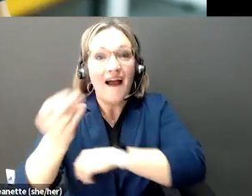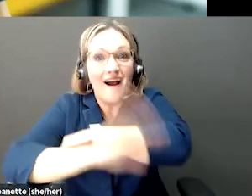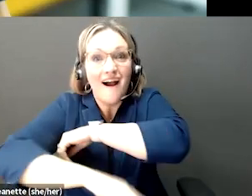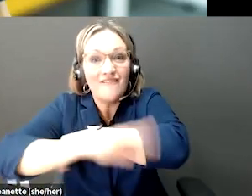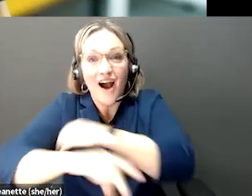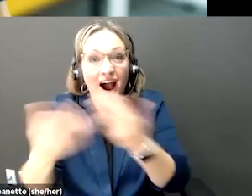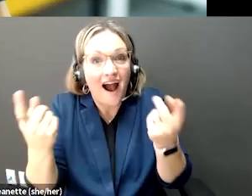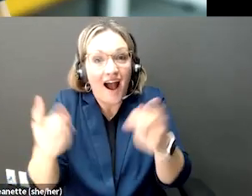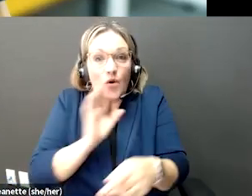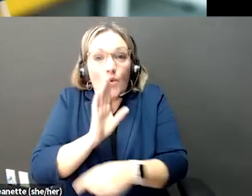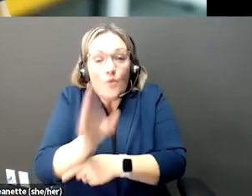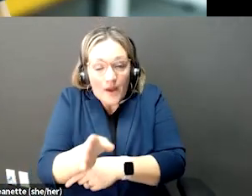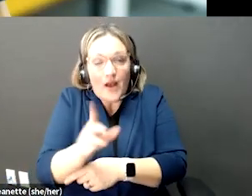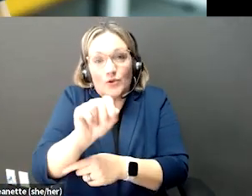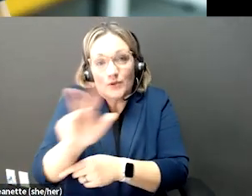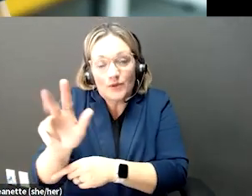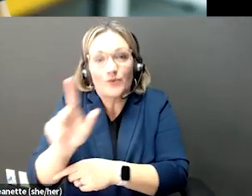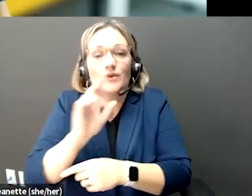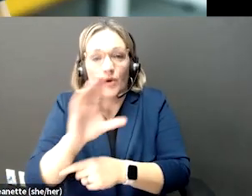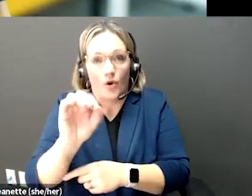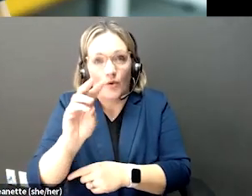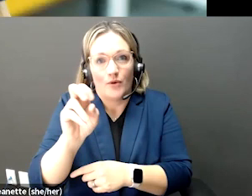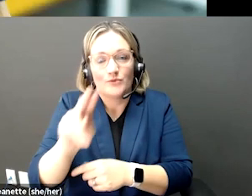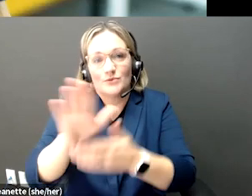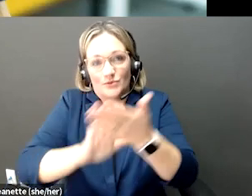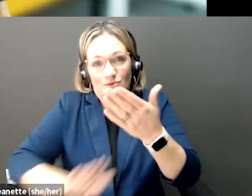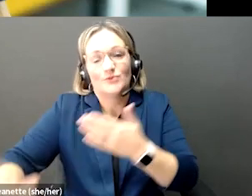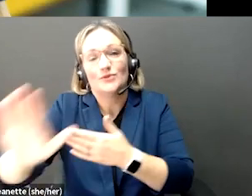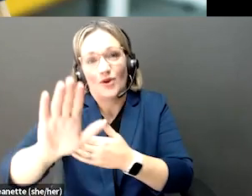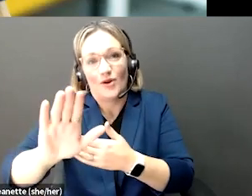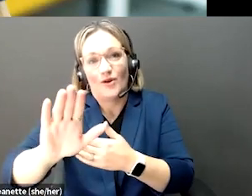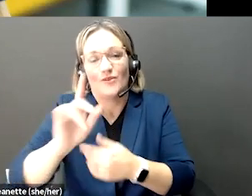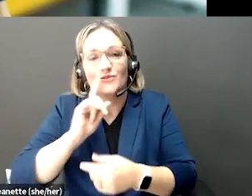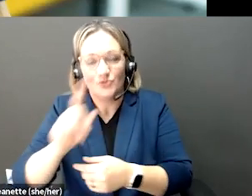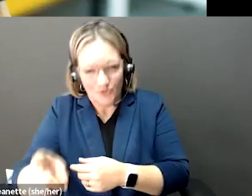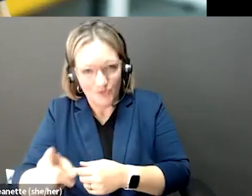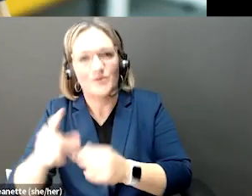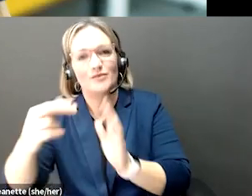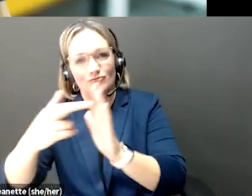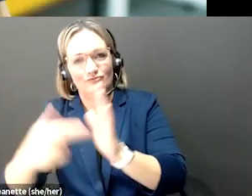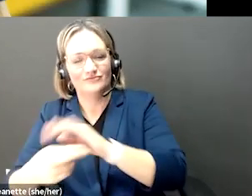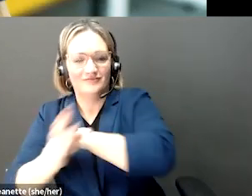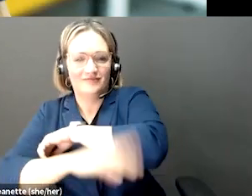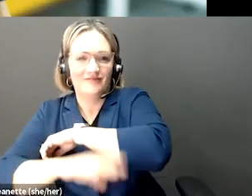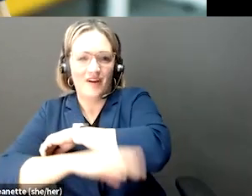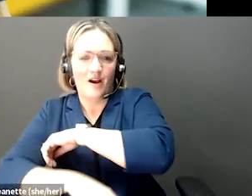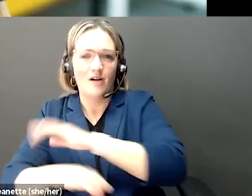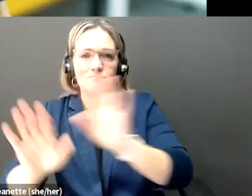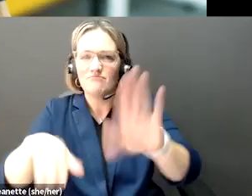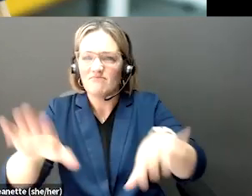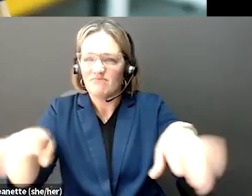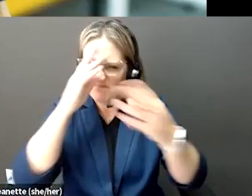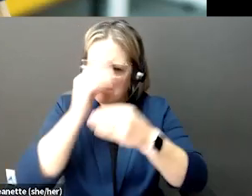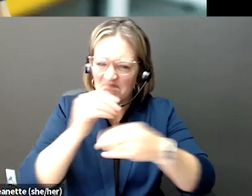post-secondary education at Camosun College Interurban Campus. They say it takes a community to raise a